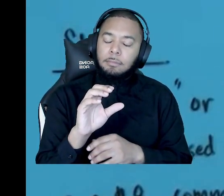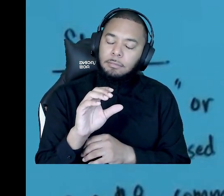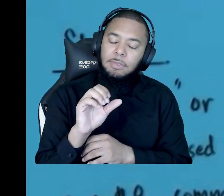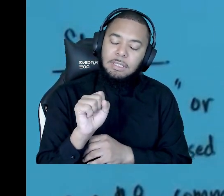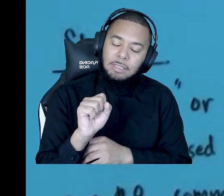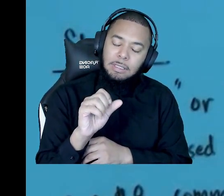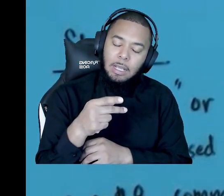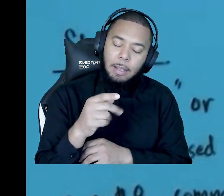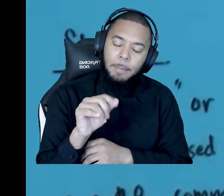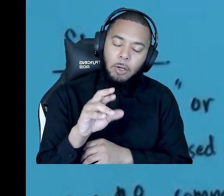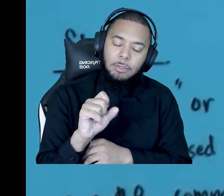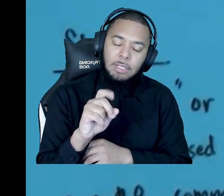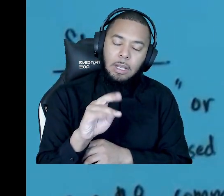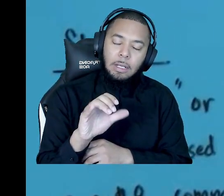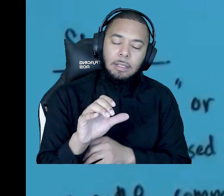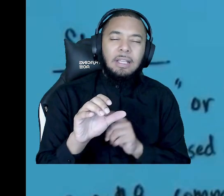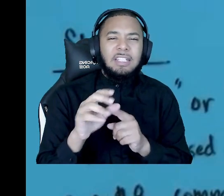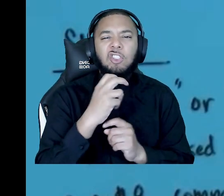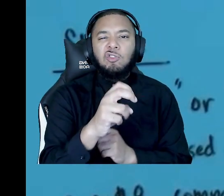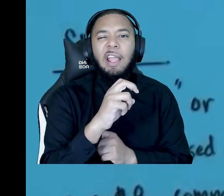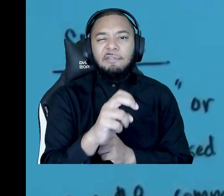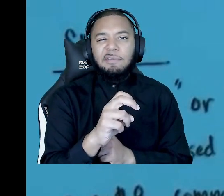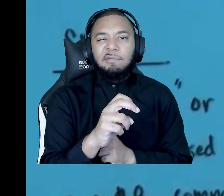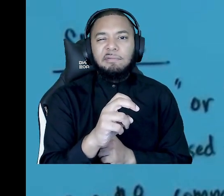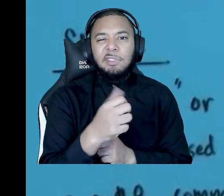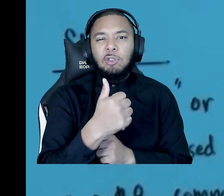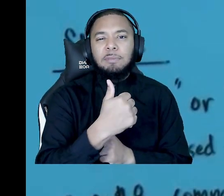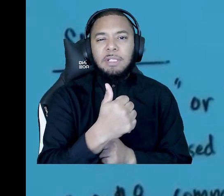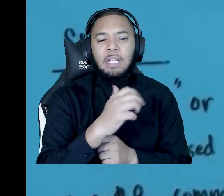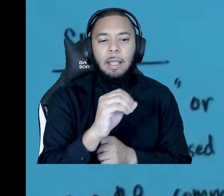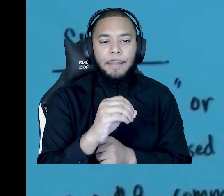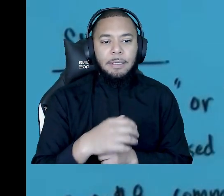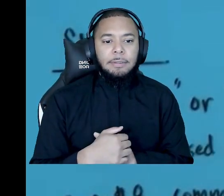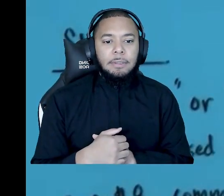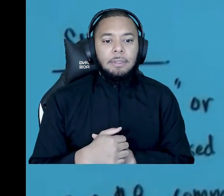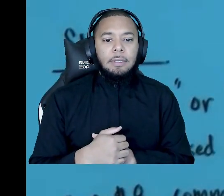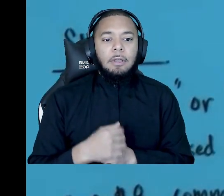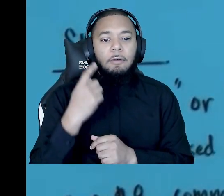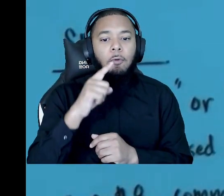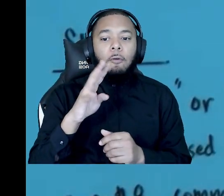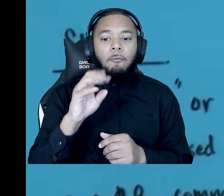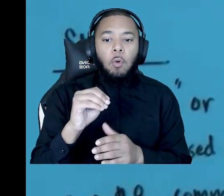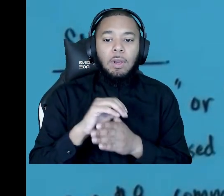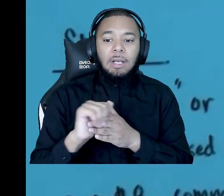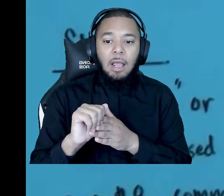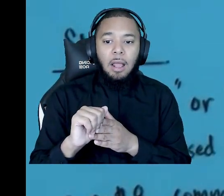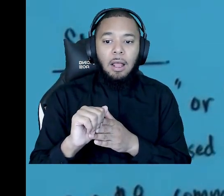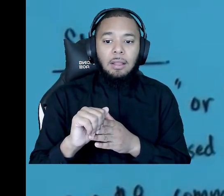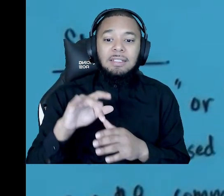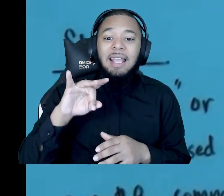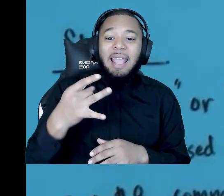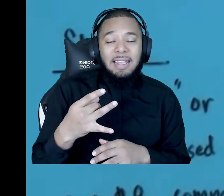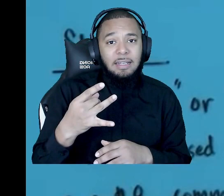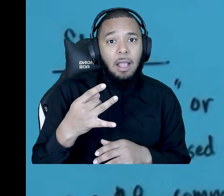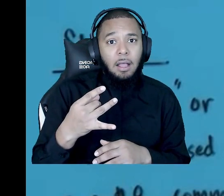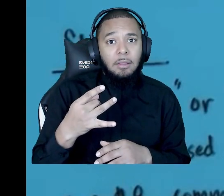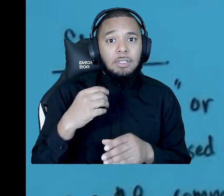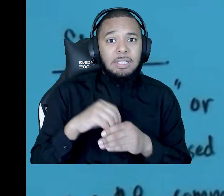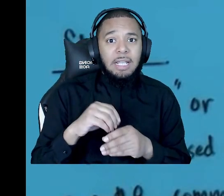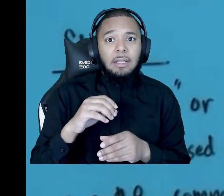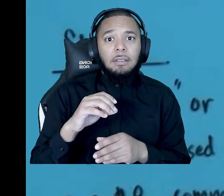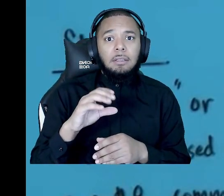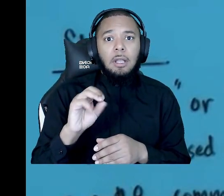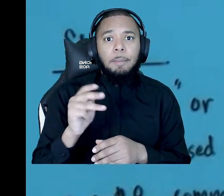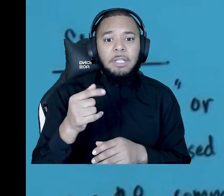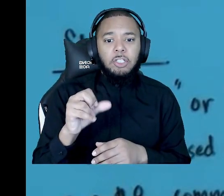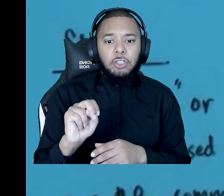for $40 per share and an $8 commission. What is the rate of return if I sell them 3 months